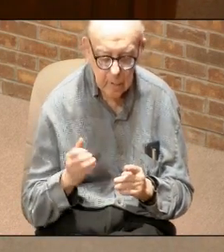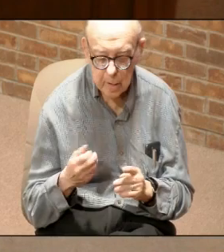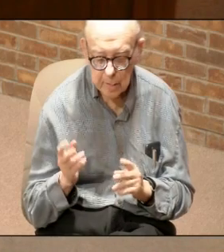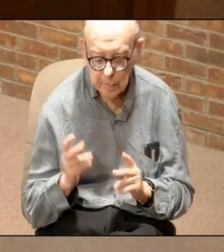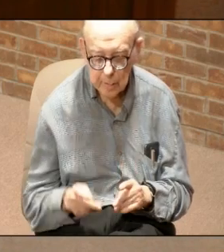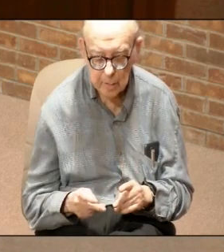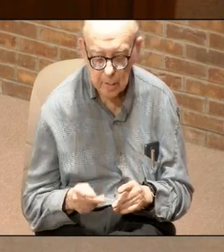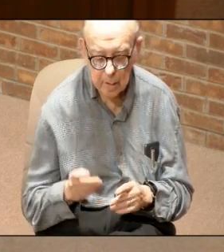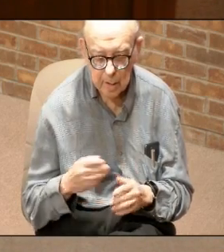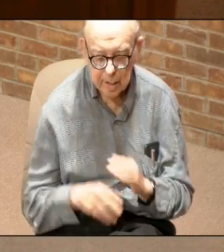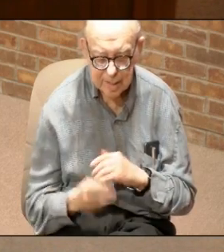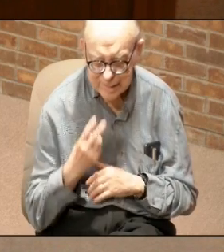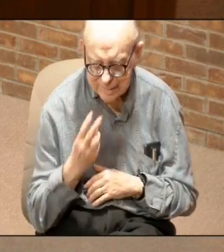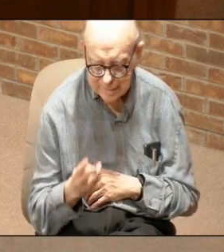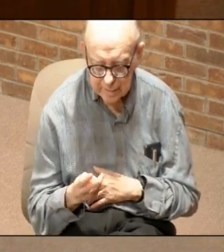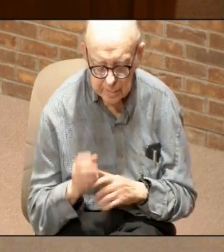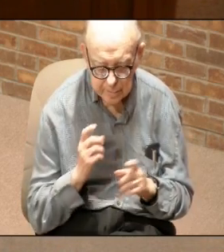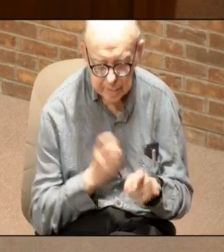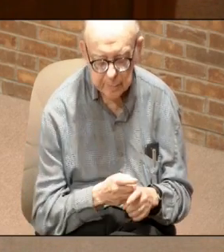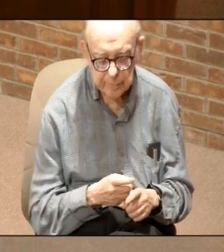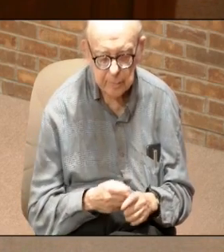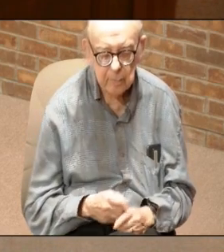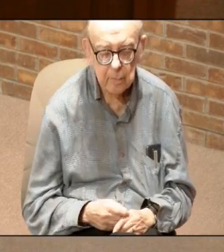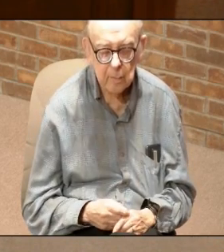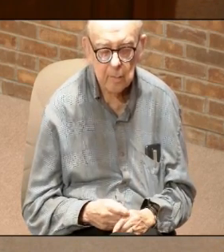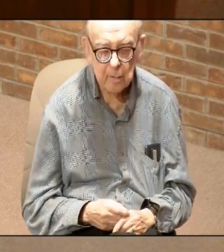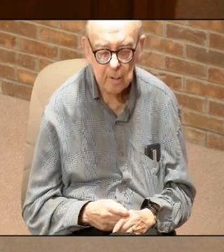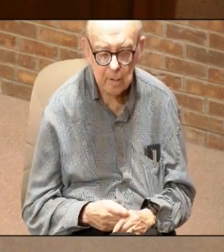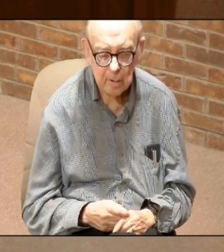anybody to get in them?